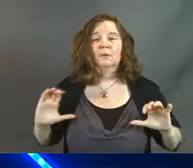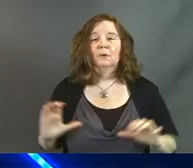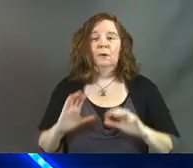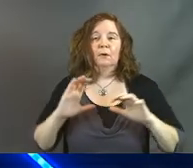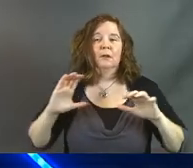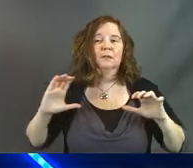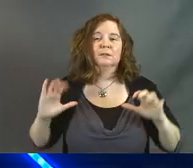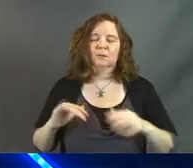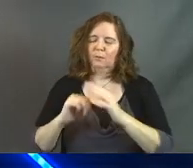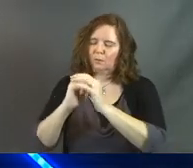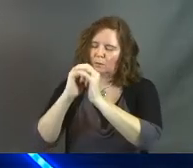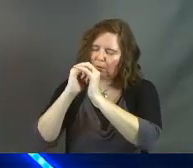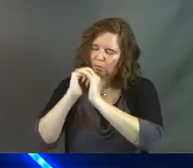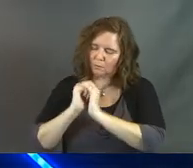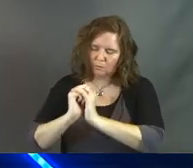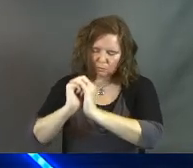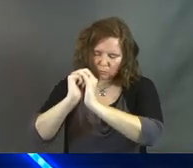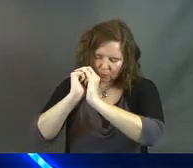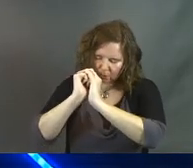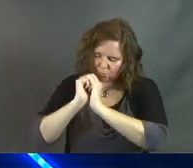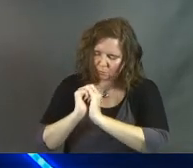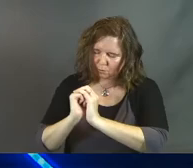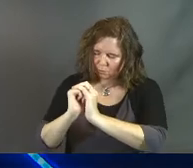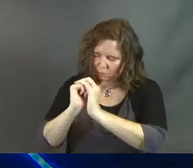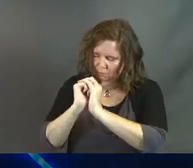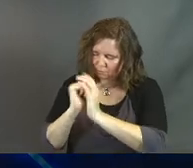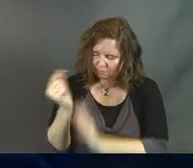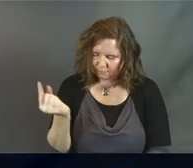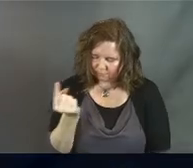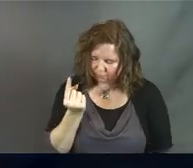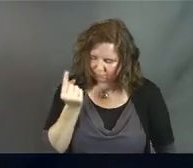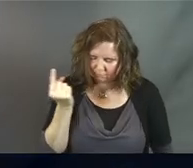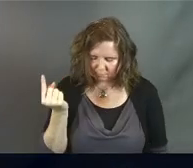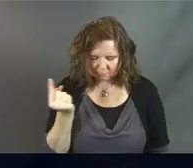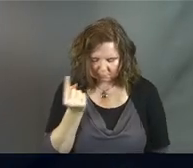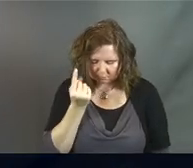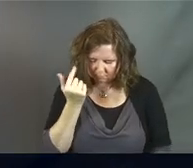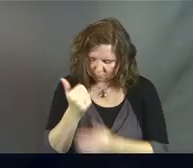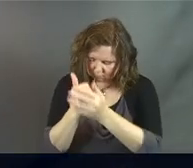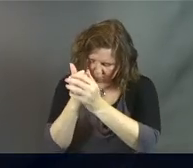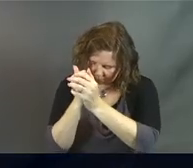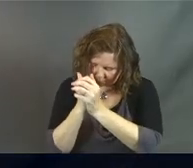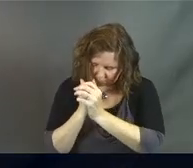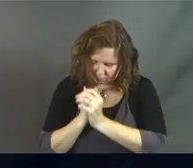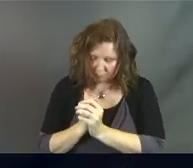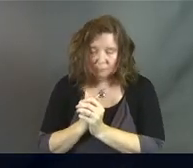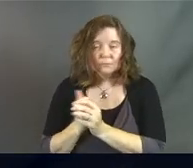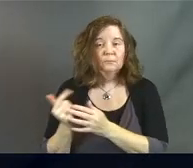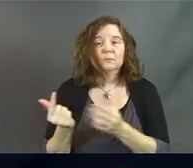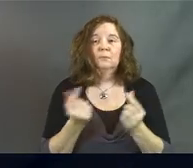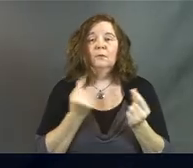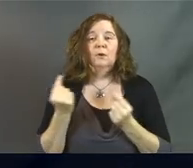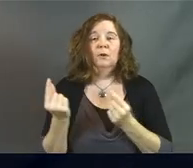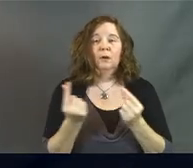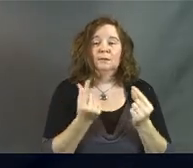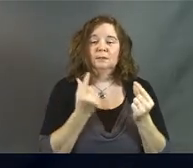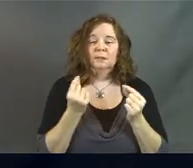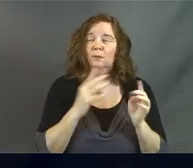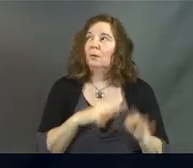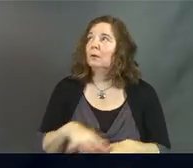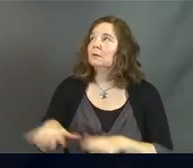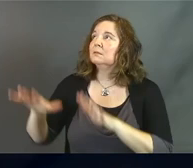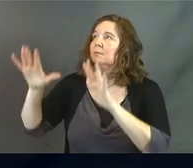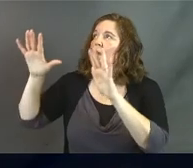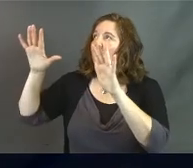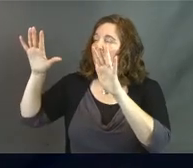praise, and all I did was worship, worship, and all I